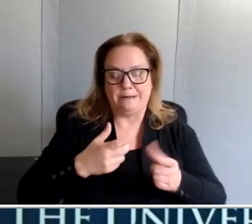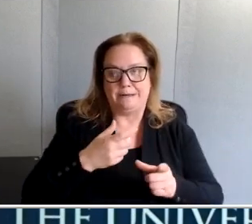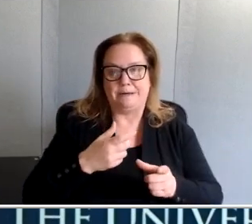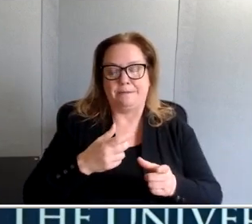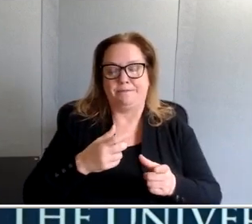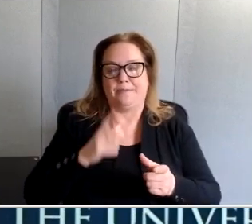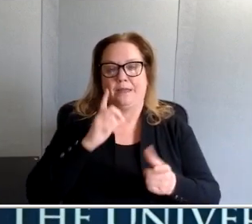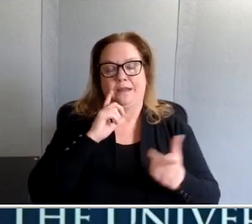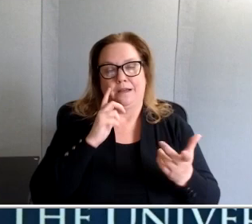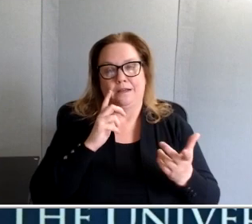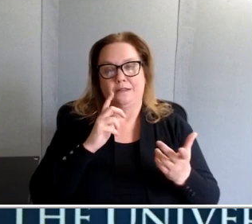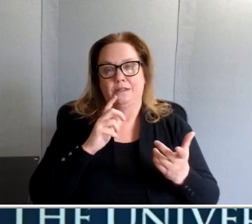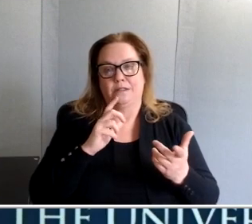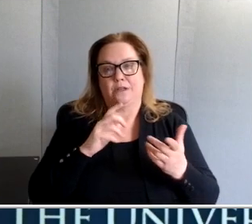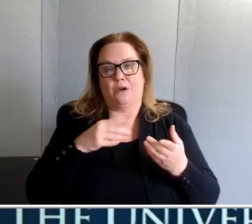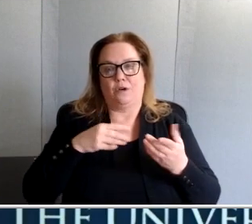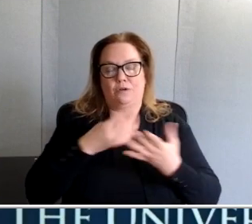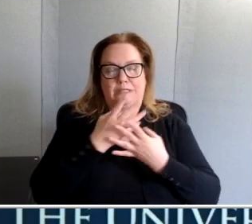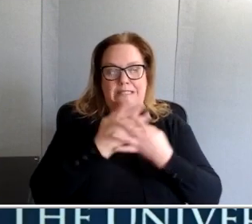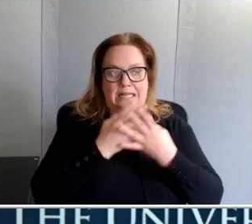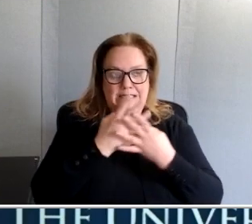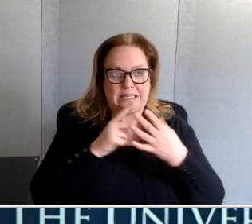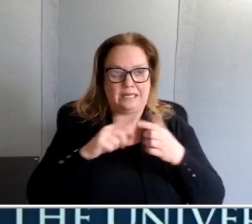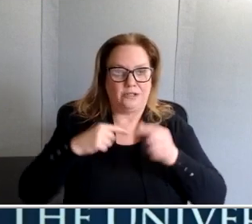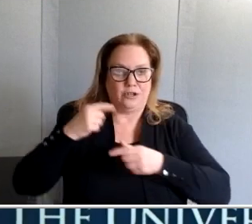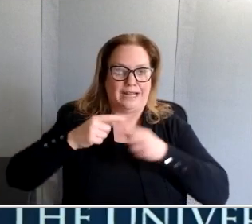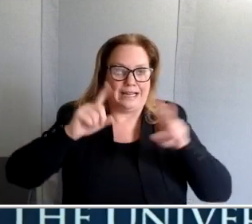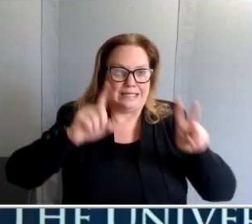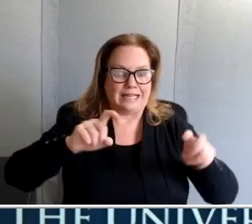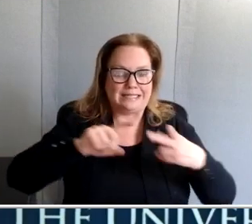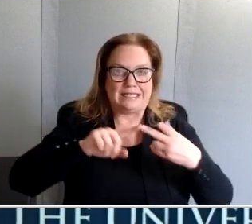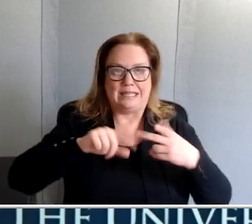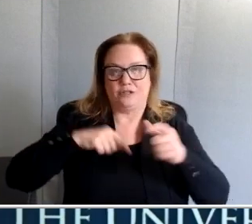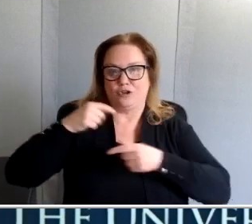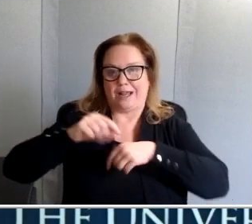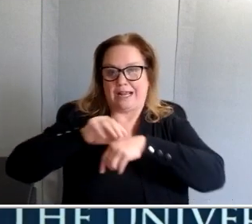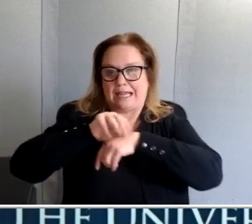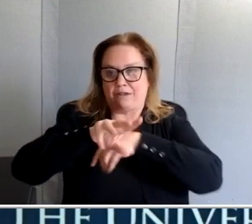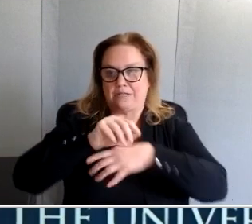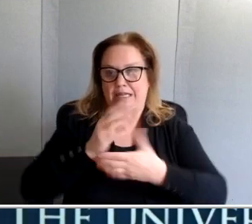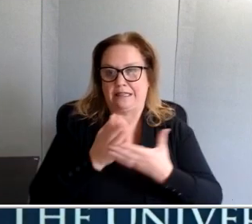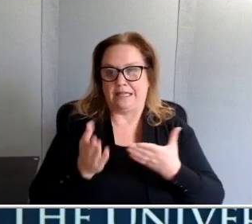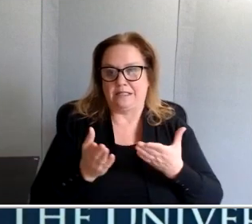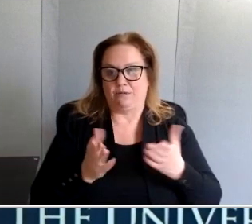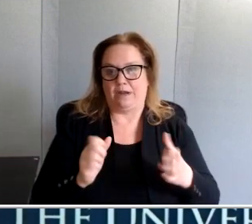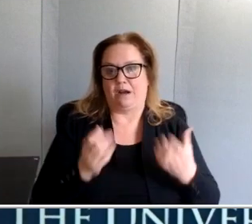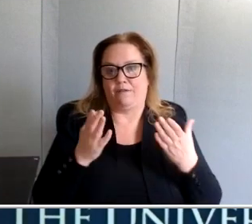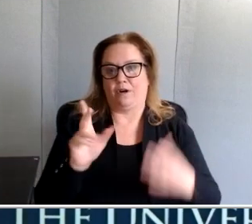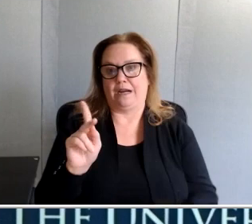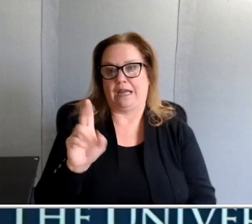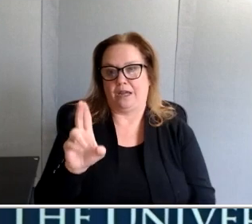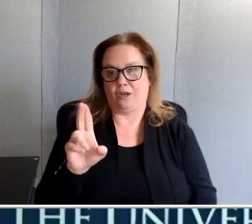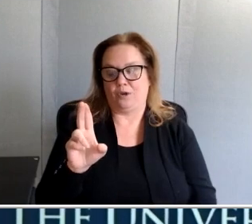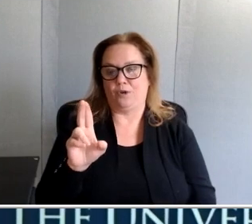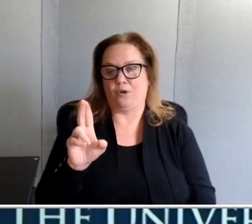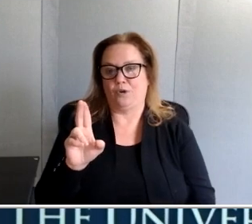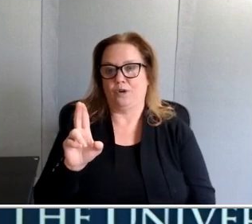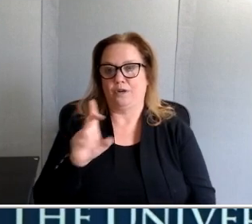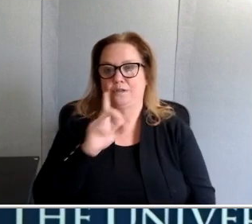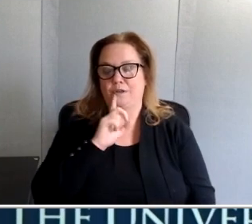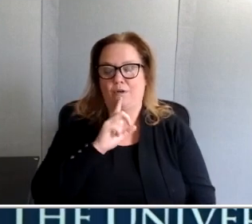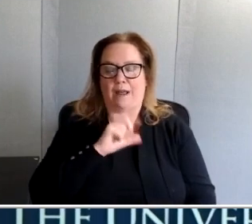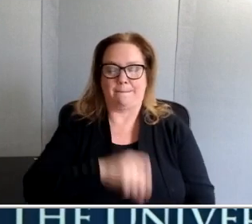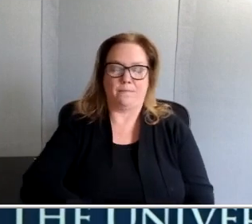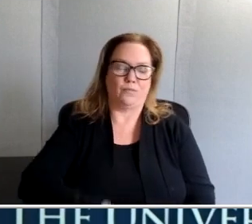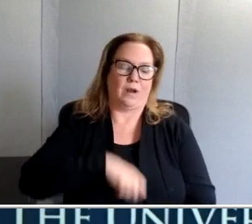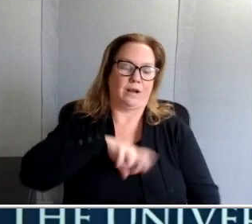requires, cascade screening, genetic testing, genetic counseling, all things that we can offer here at the University of Kansas. So I'm proud to be one of the doctors that